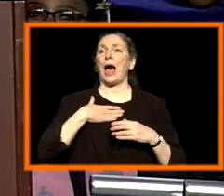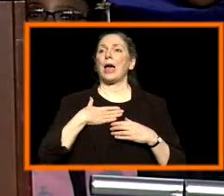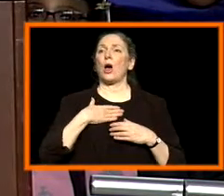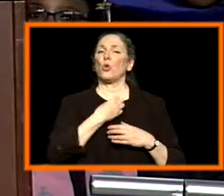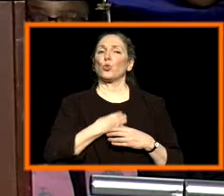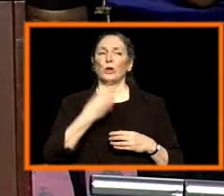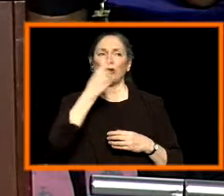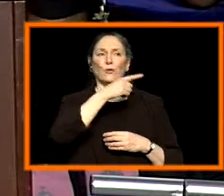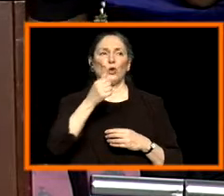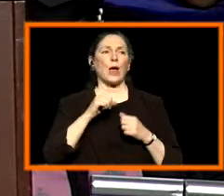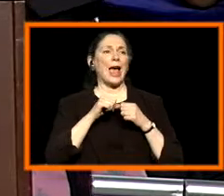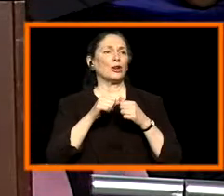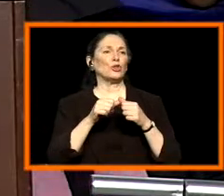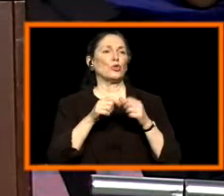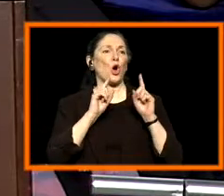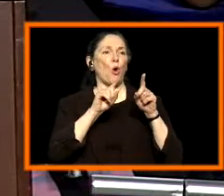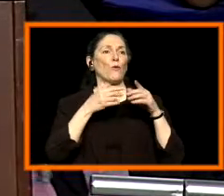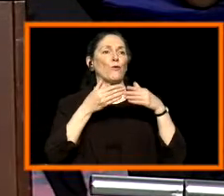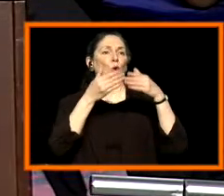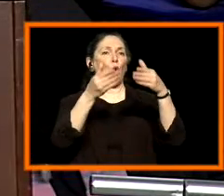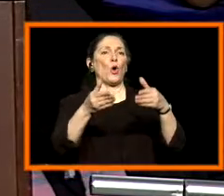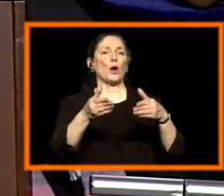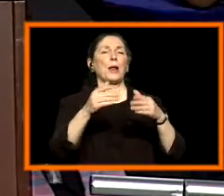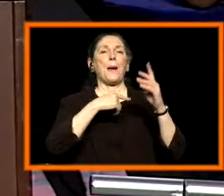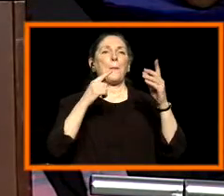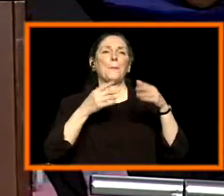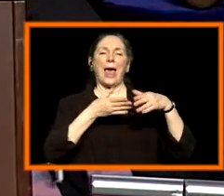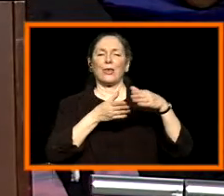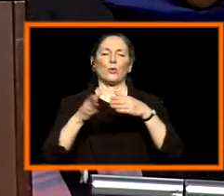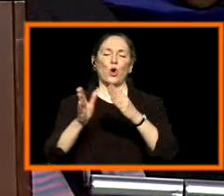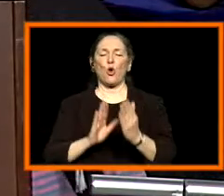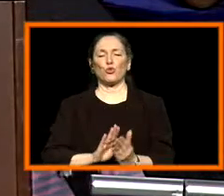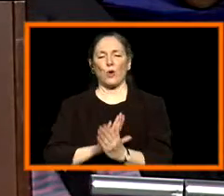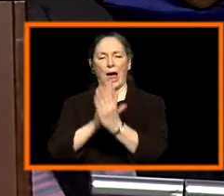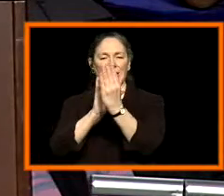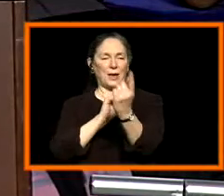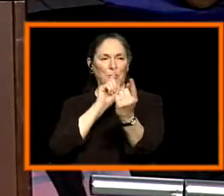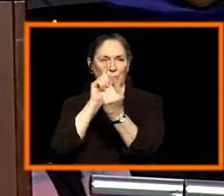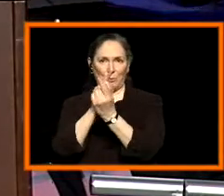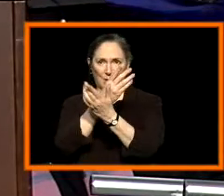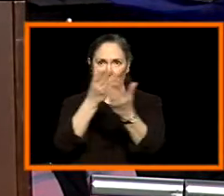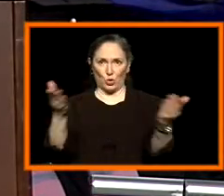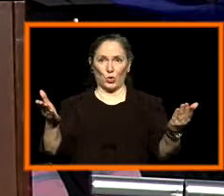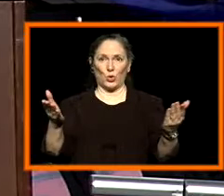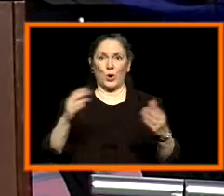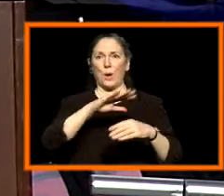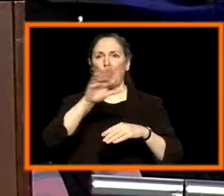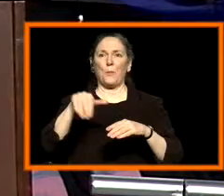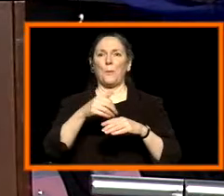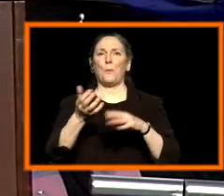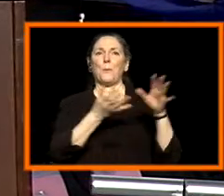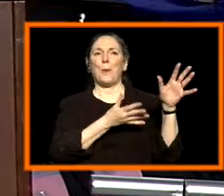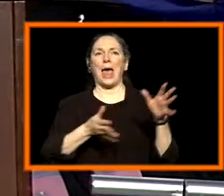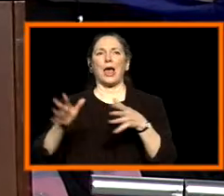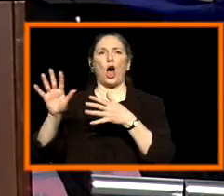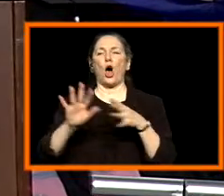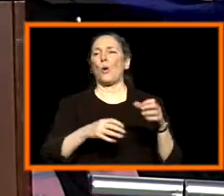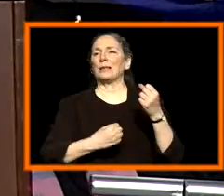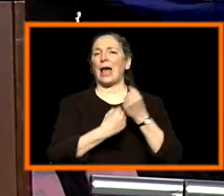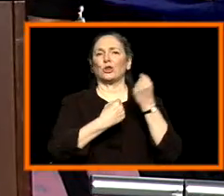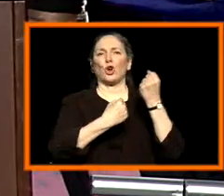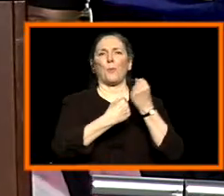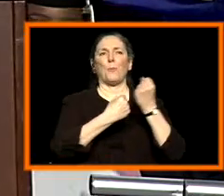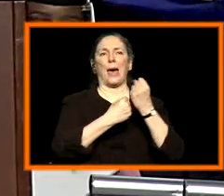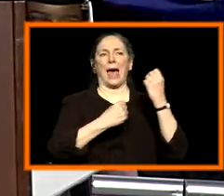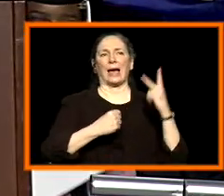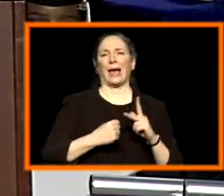for you as you go forward, may the road rise up to meet you, and may the wind be